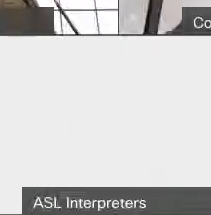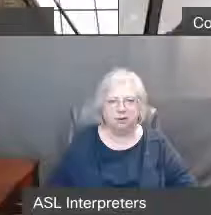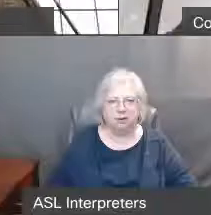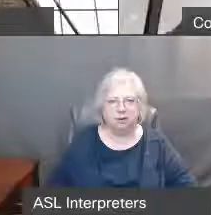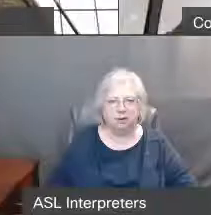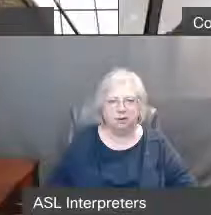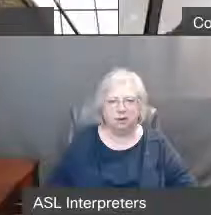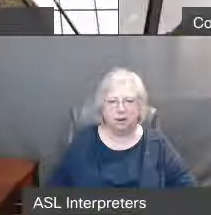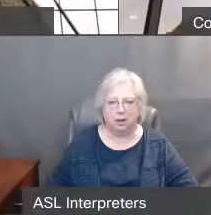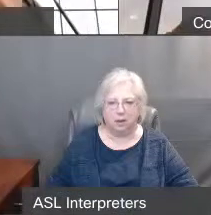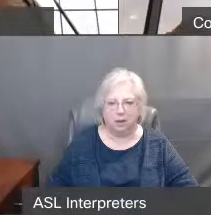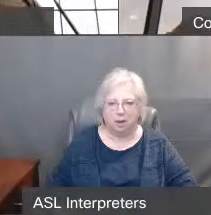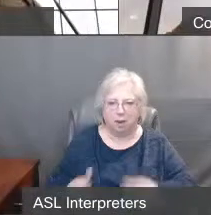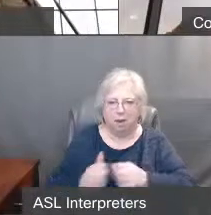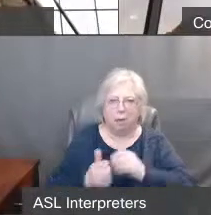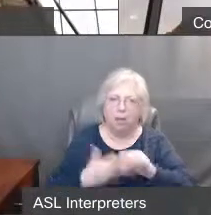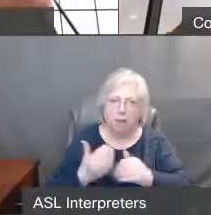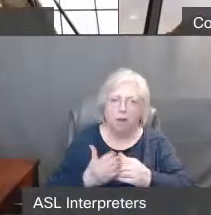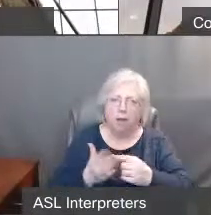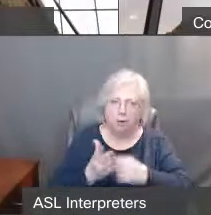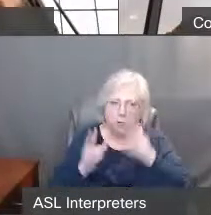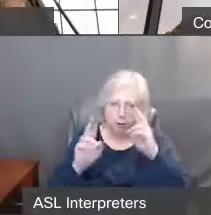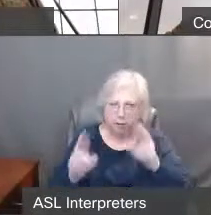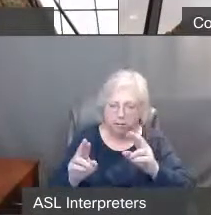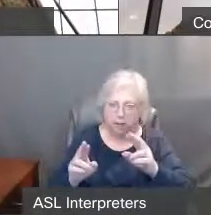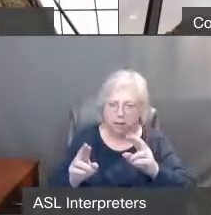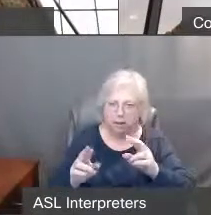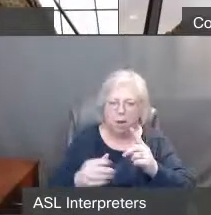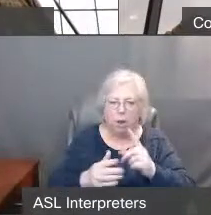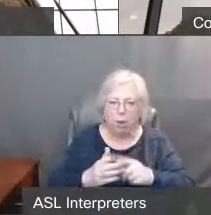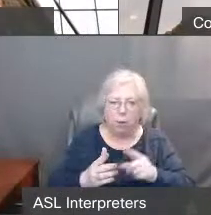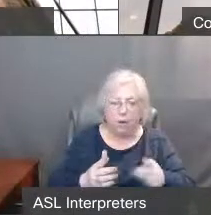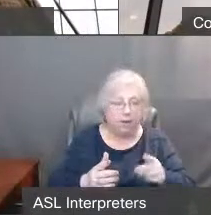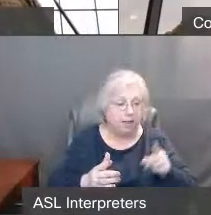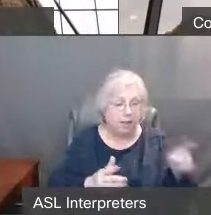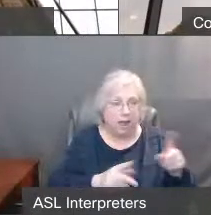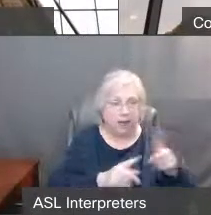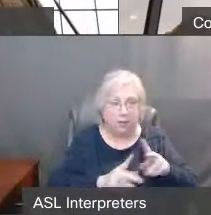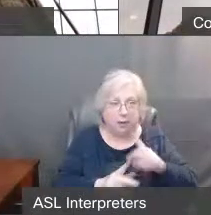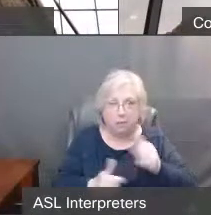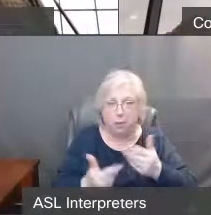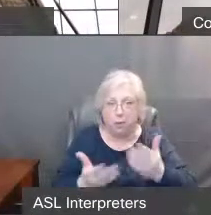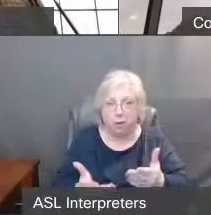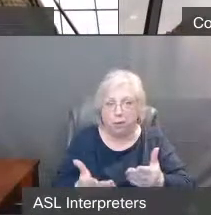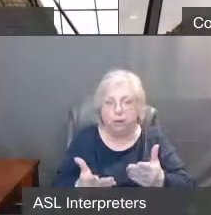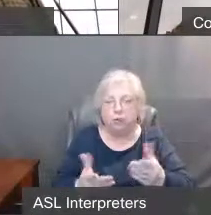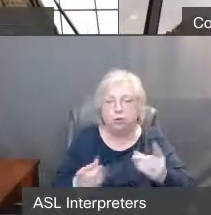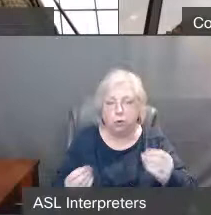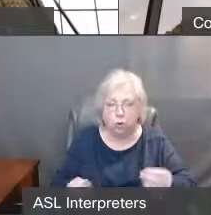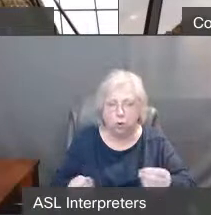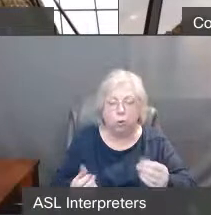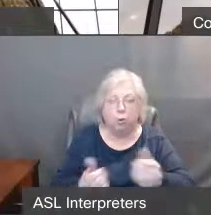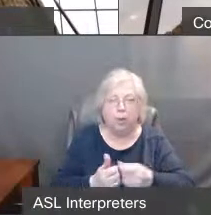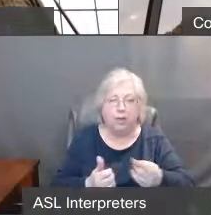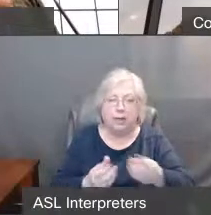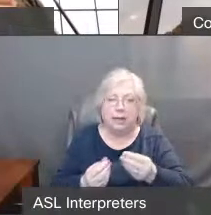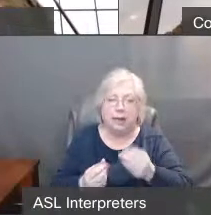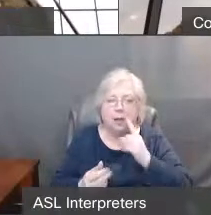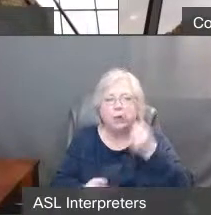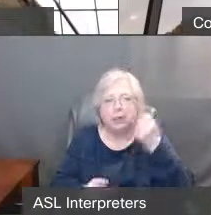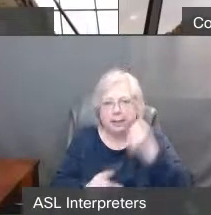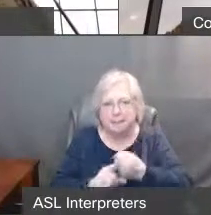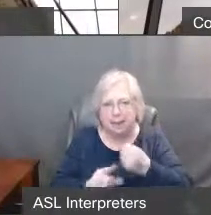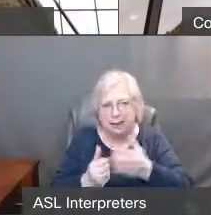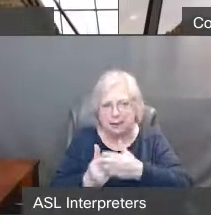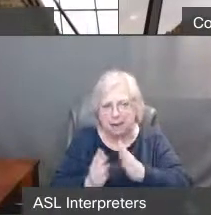With all due respect, that what is proposed to be done with this land is going to impact neighbors around this property. So even if